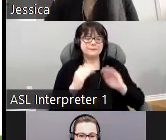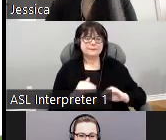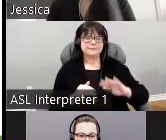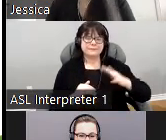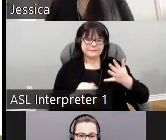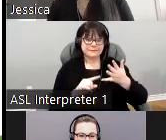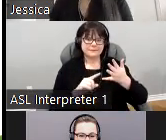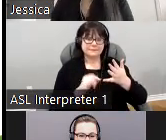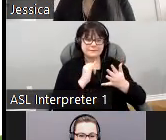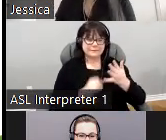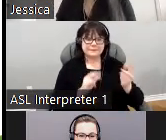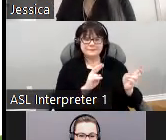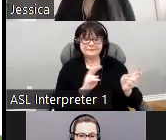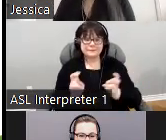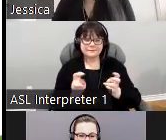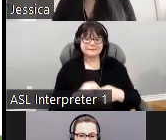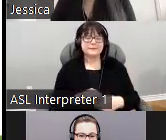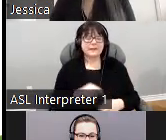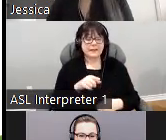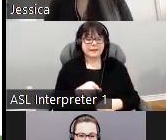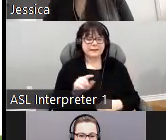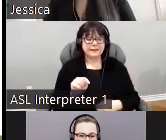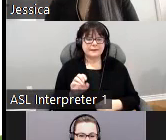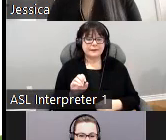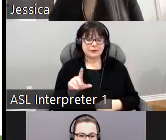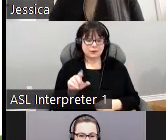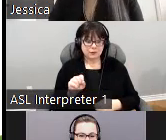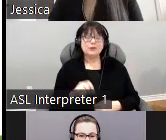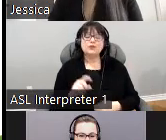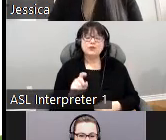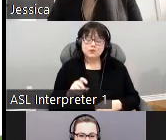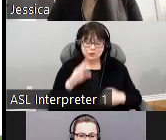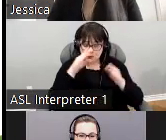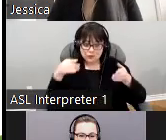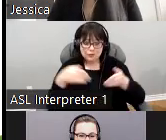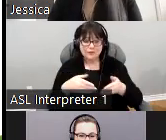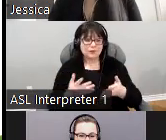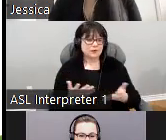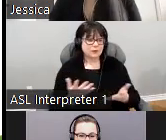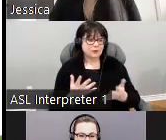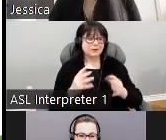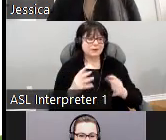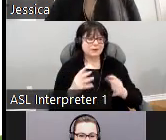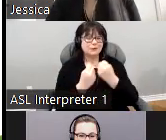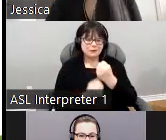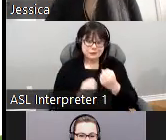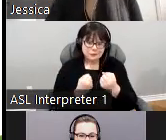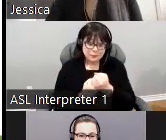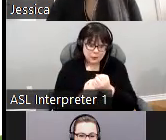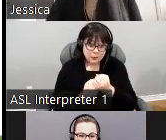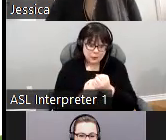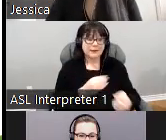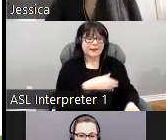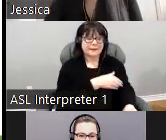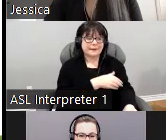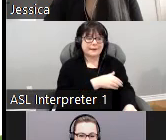theme, these intervention tools should focus on social support and empowerment. So researchers have found